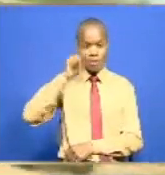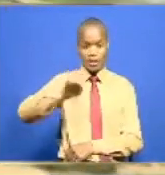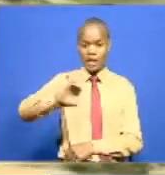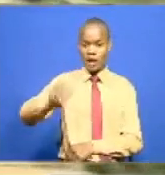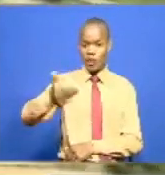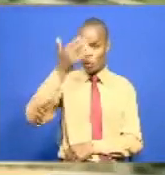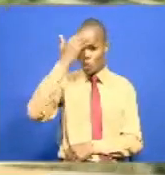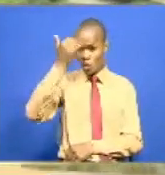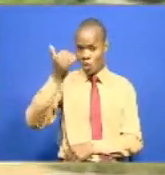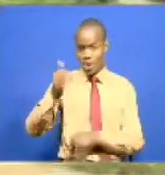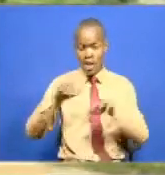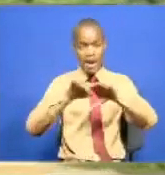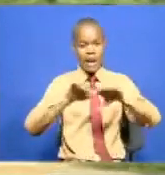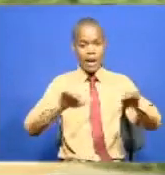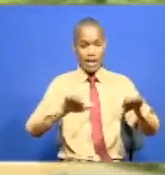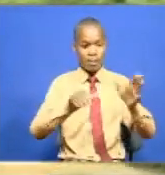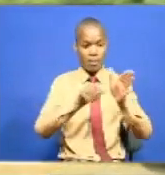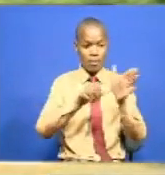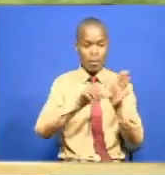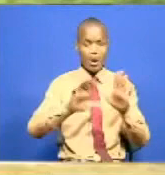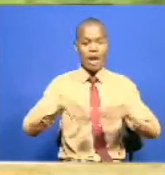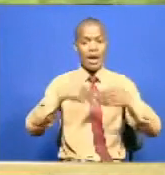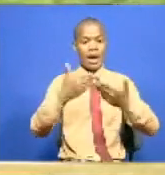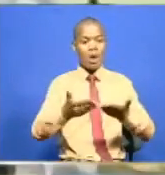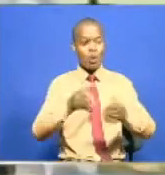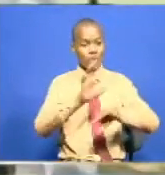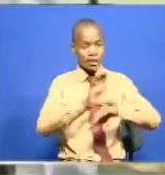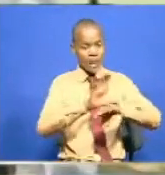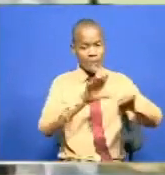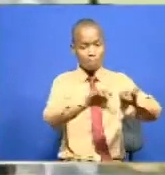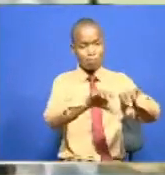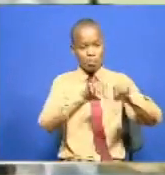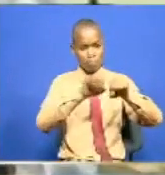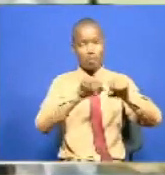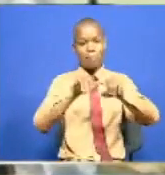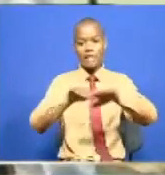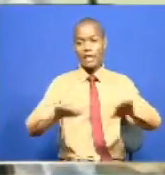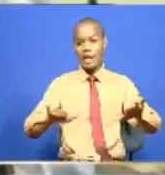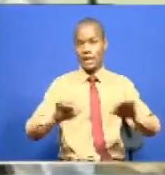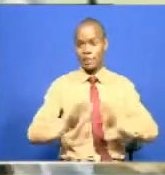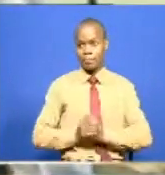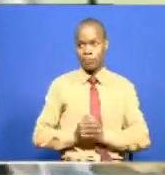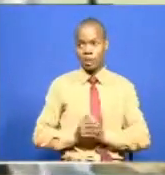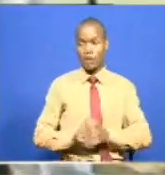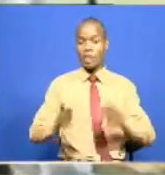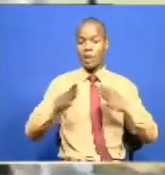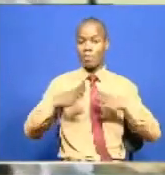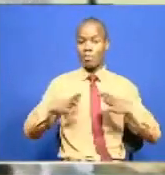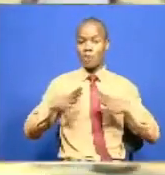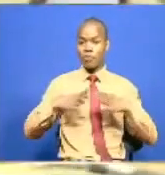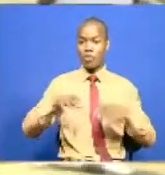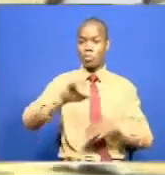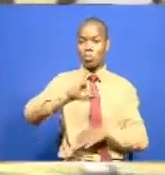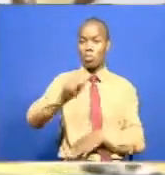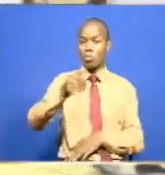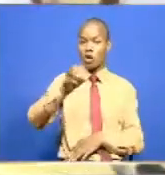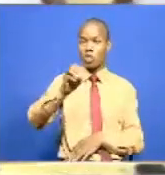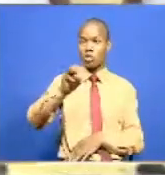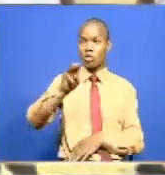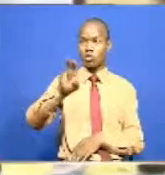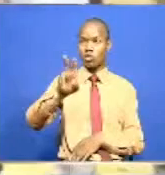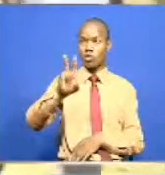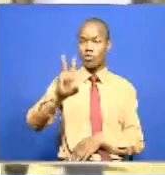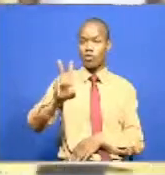probe how the community land ended up in the hands of the church. The residents drawn from Jomvu Ku and Jomvu Mission blamed